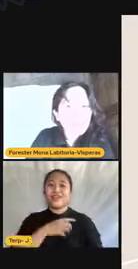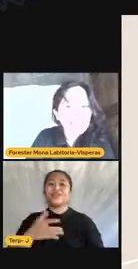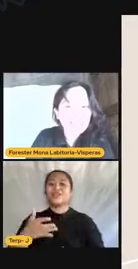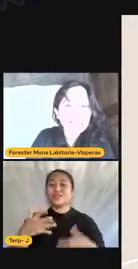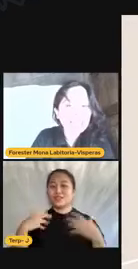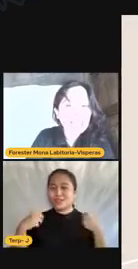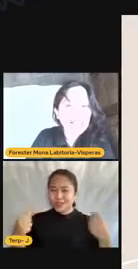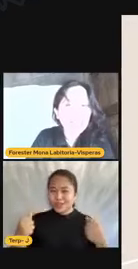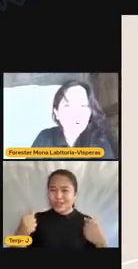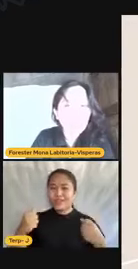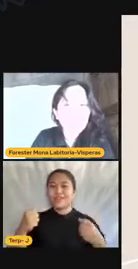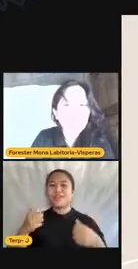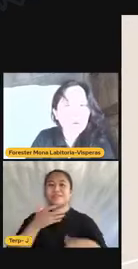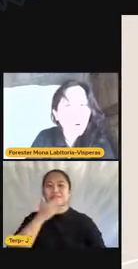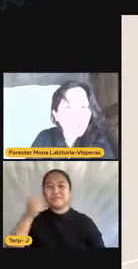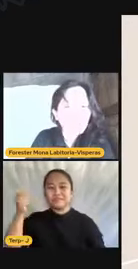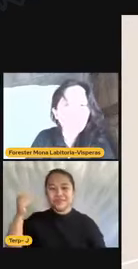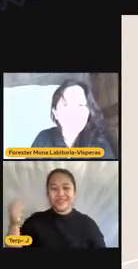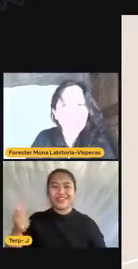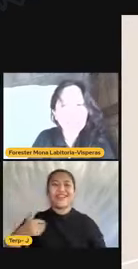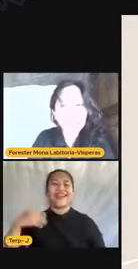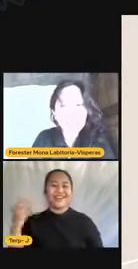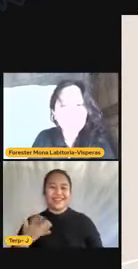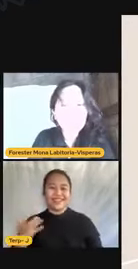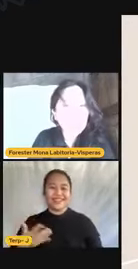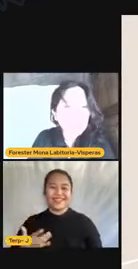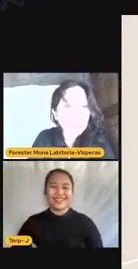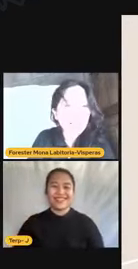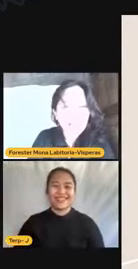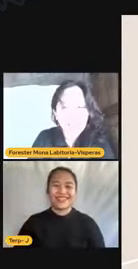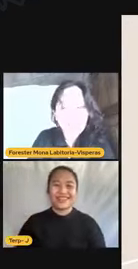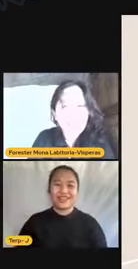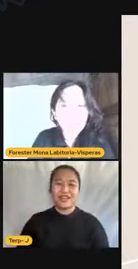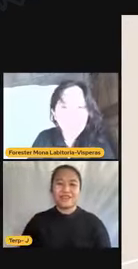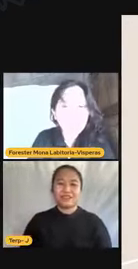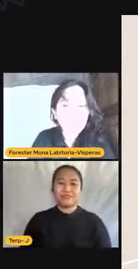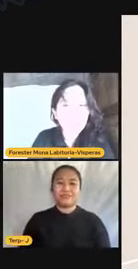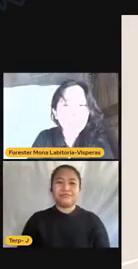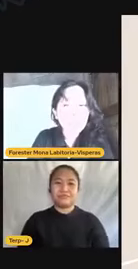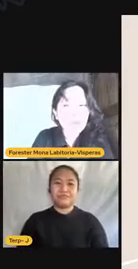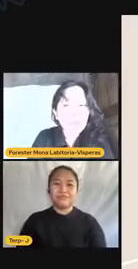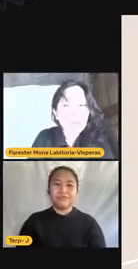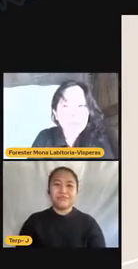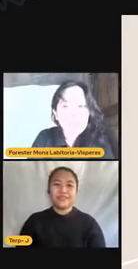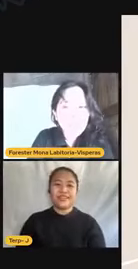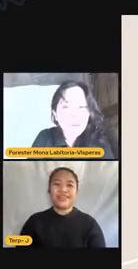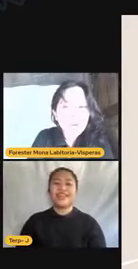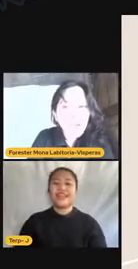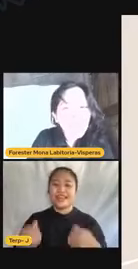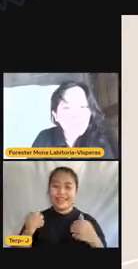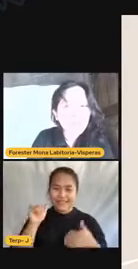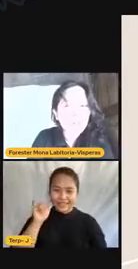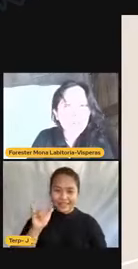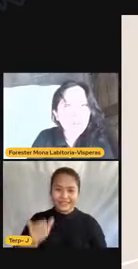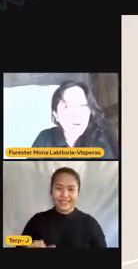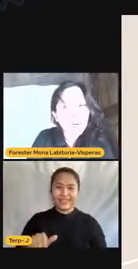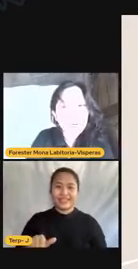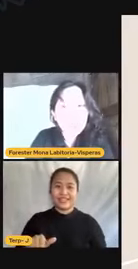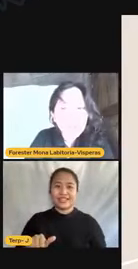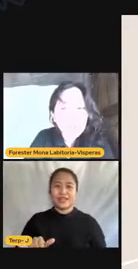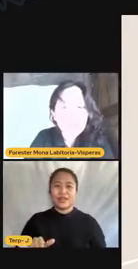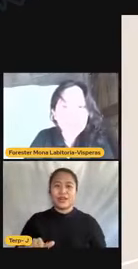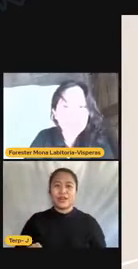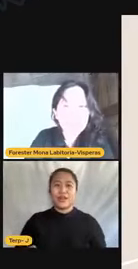The crisis has opened up a host of opportunities for me and my family. We are inspiring other people by